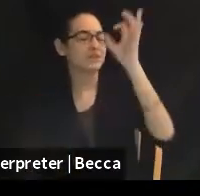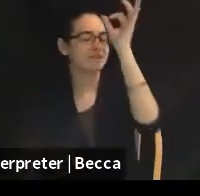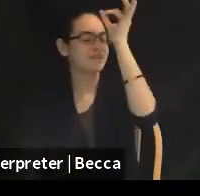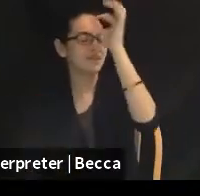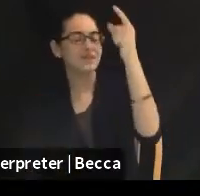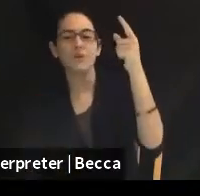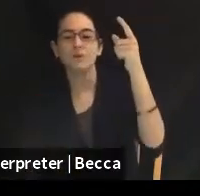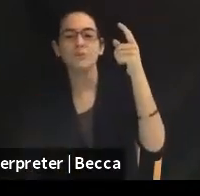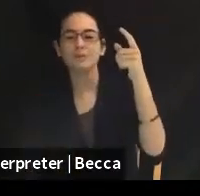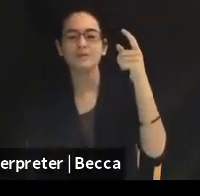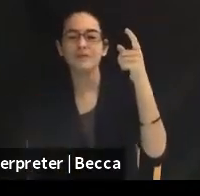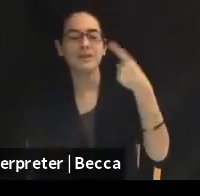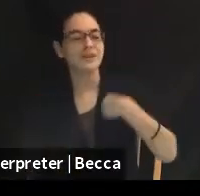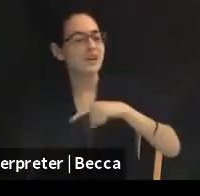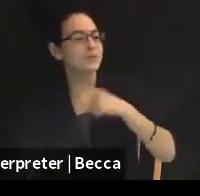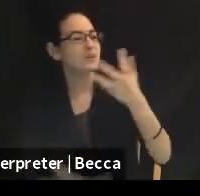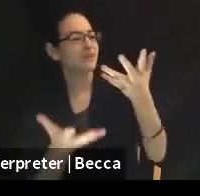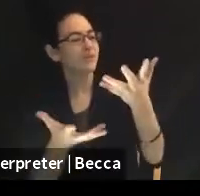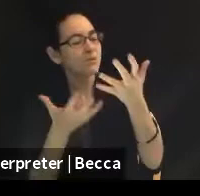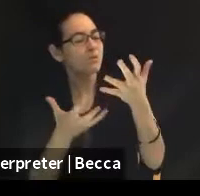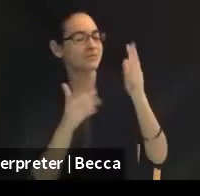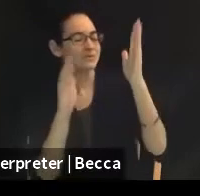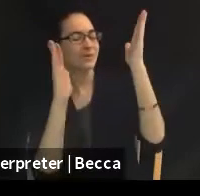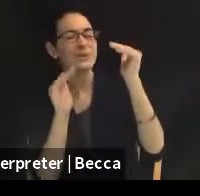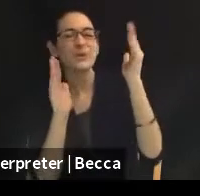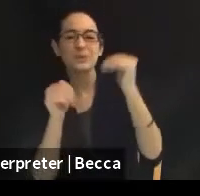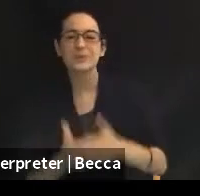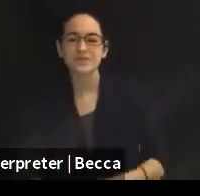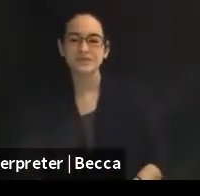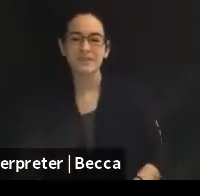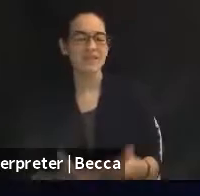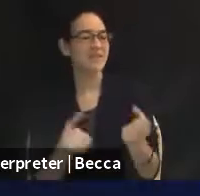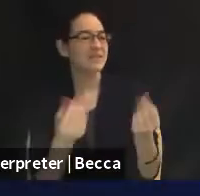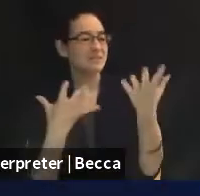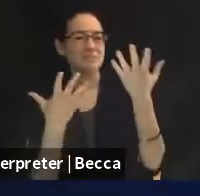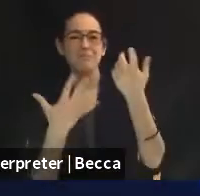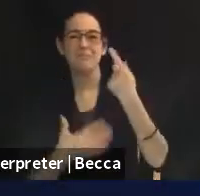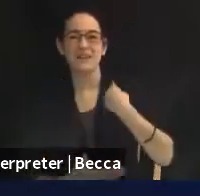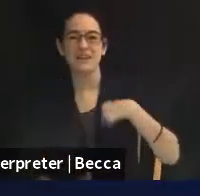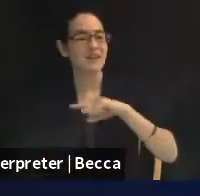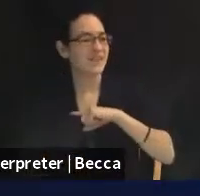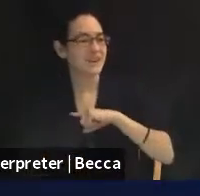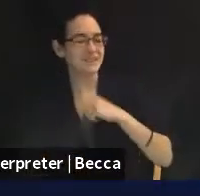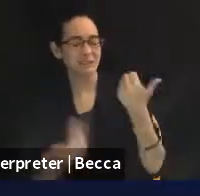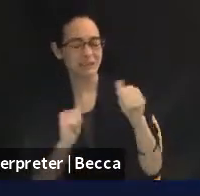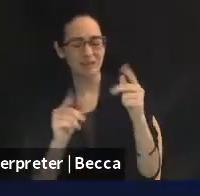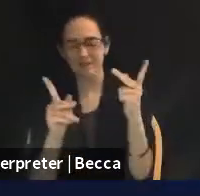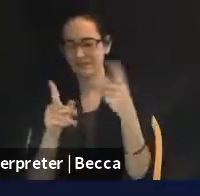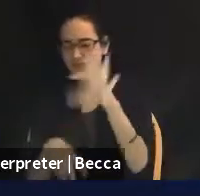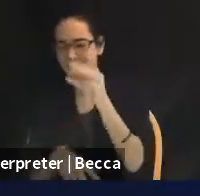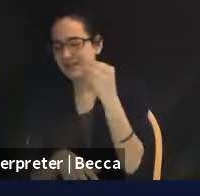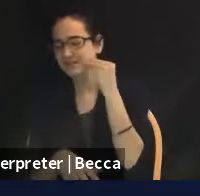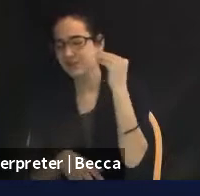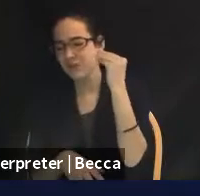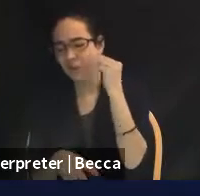looking for, God. We are looking for hope. And so many of us have been looking in so many different places, God, in